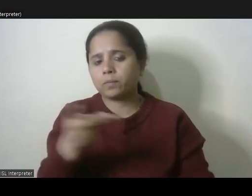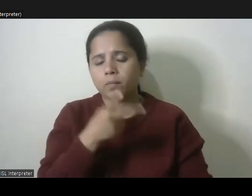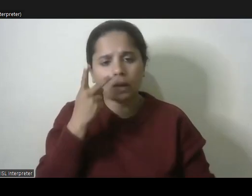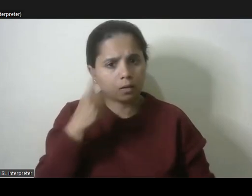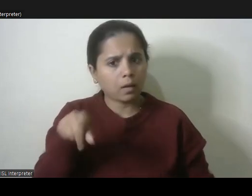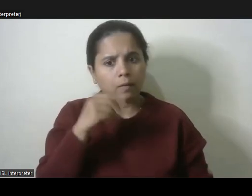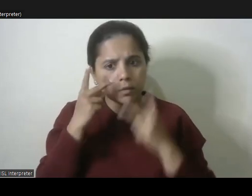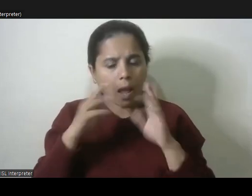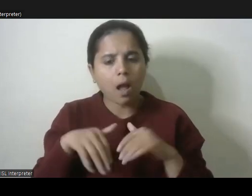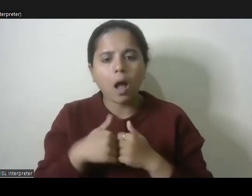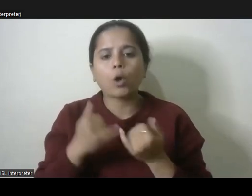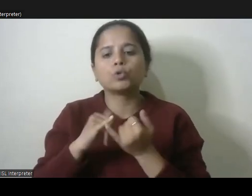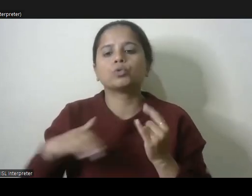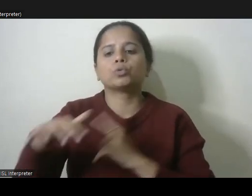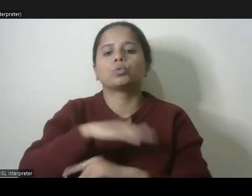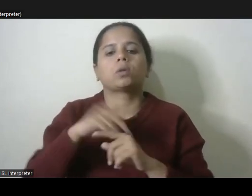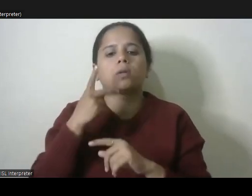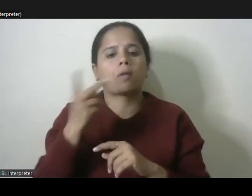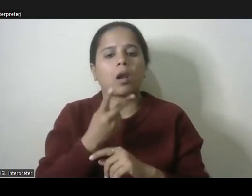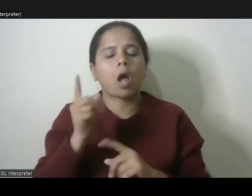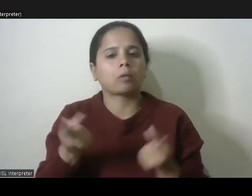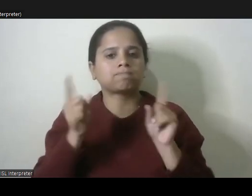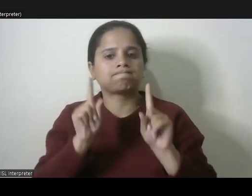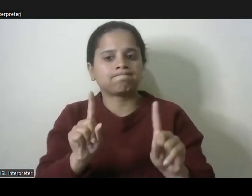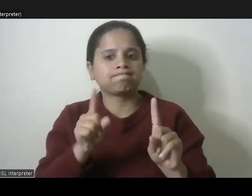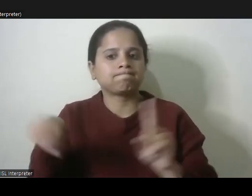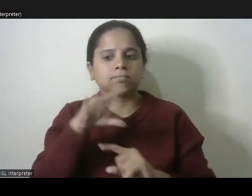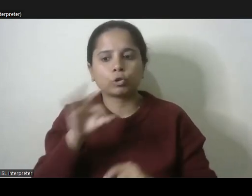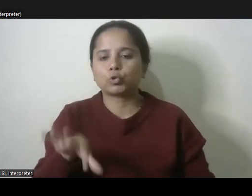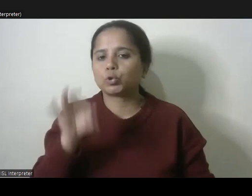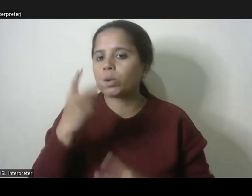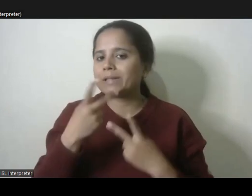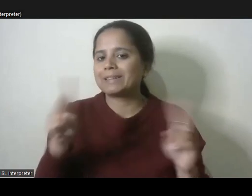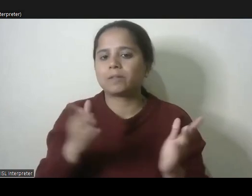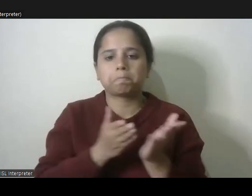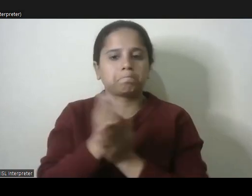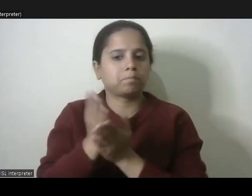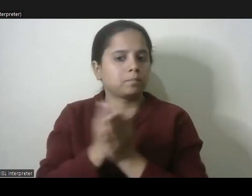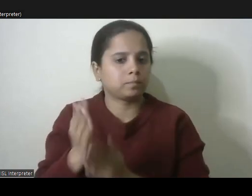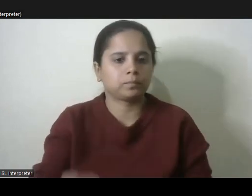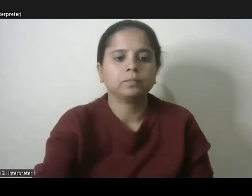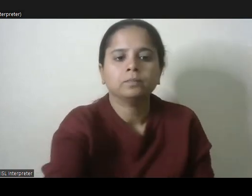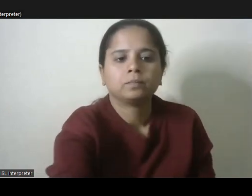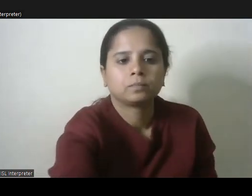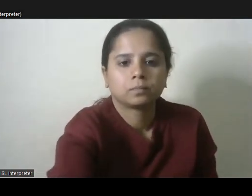They look at how these societies right next to each other have chosen completely different paths.